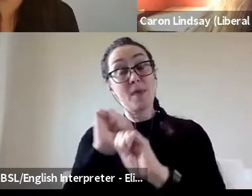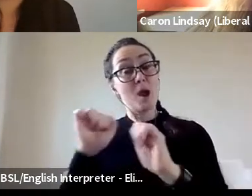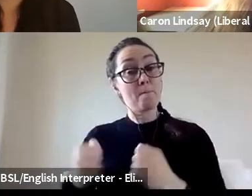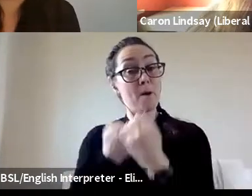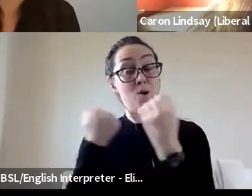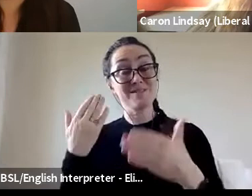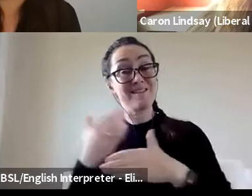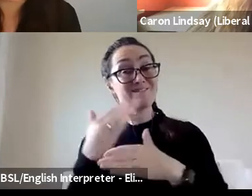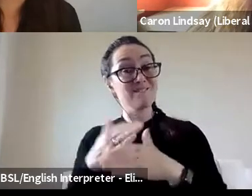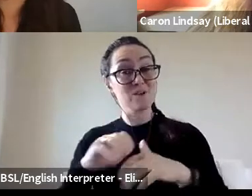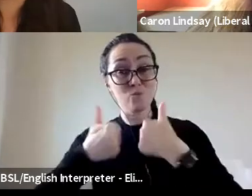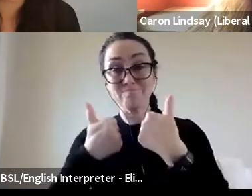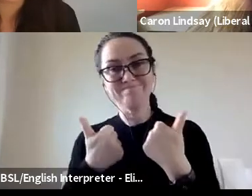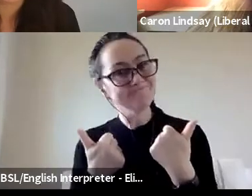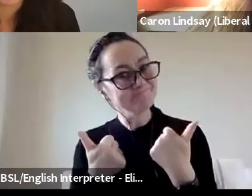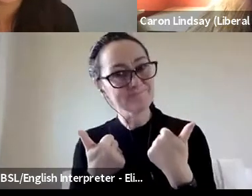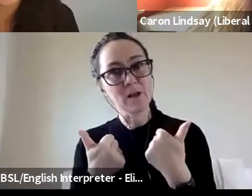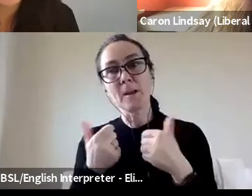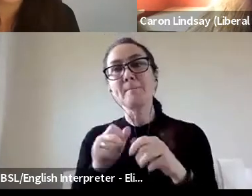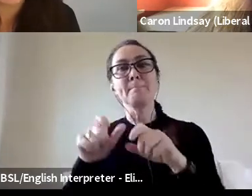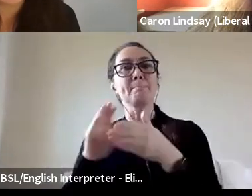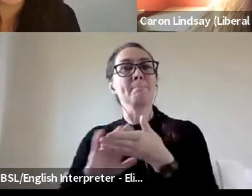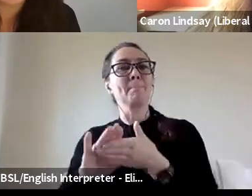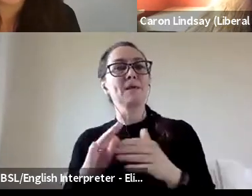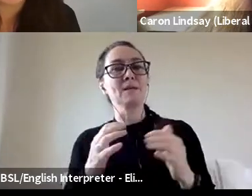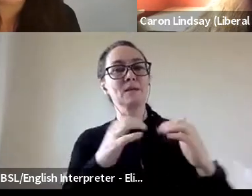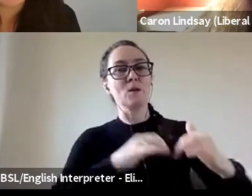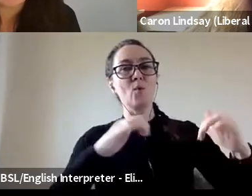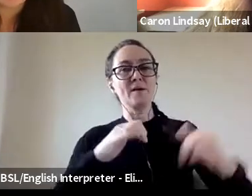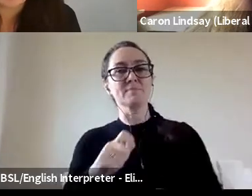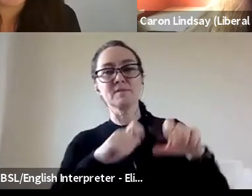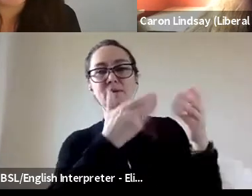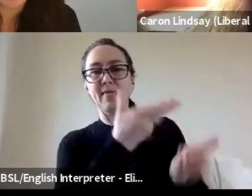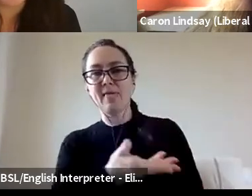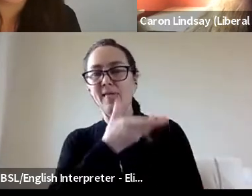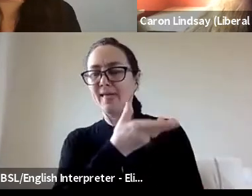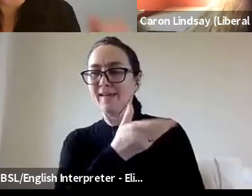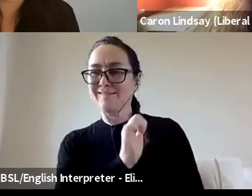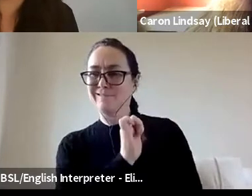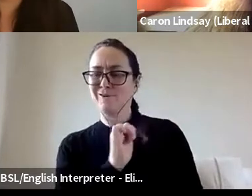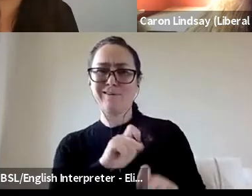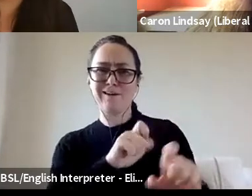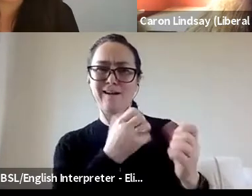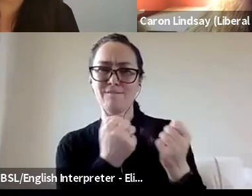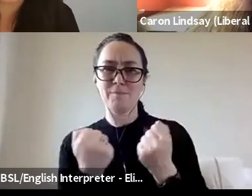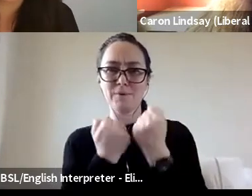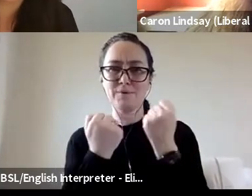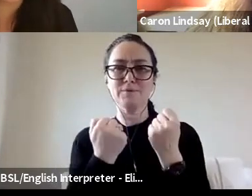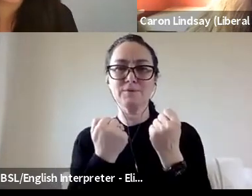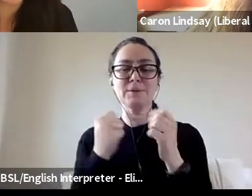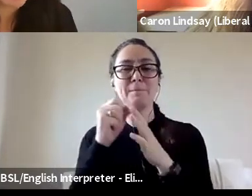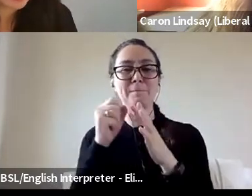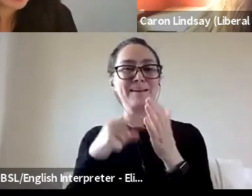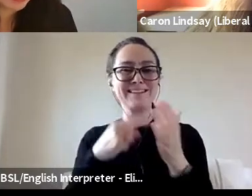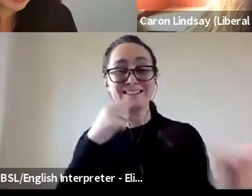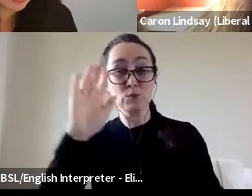some powers have sat with Westminster for too long. So I think we need to look at that, but absolutely in principle, thank you. Powers coming to Scotland.